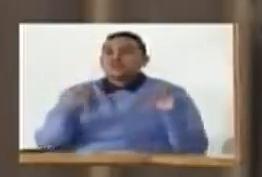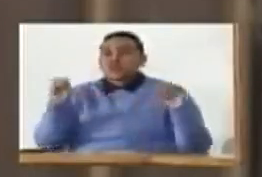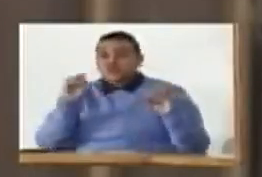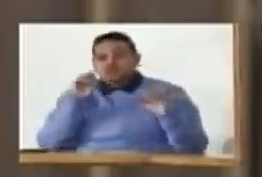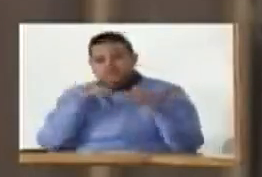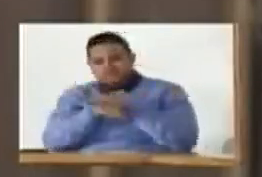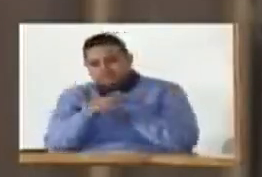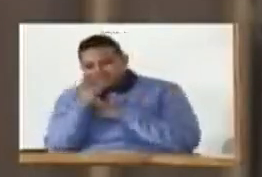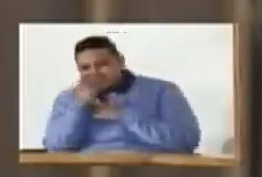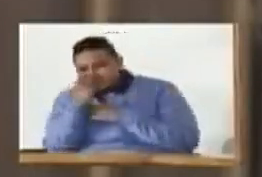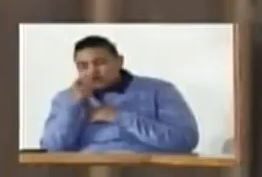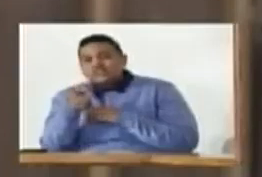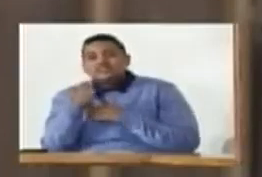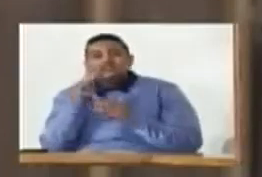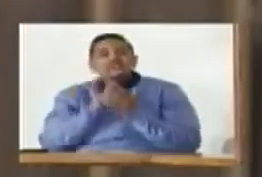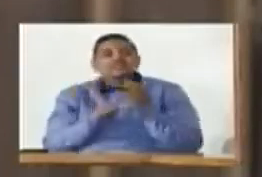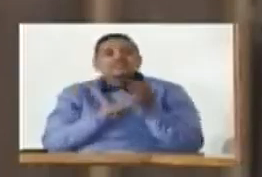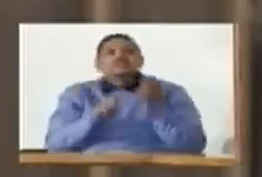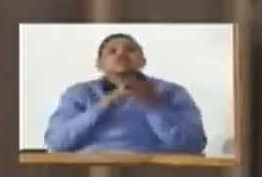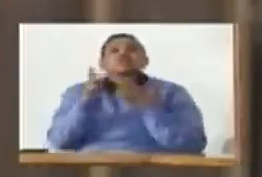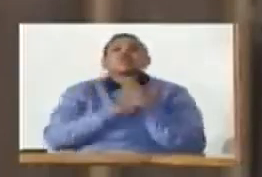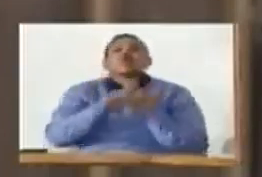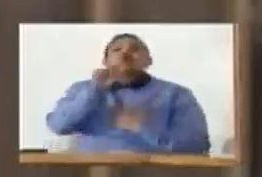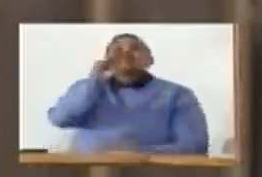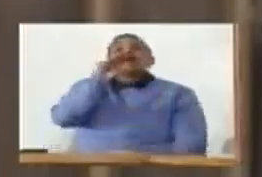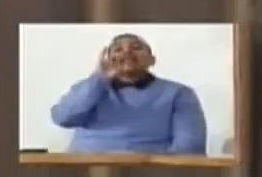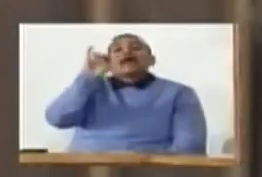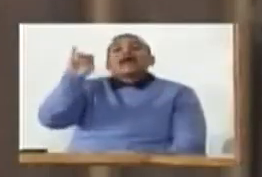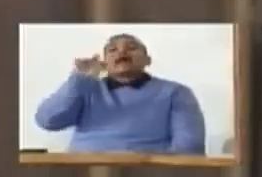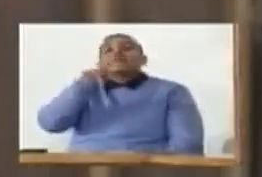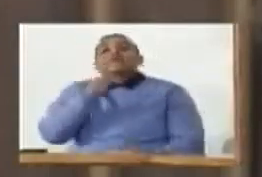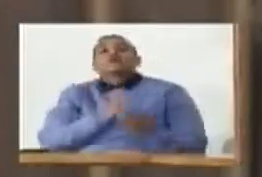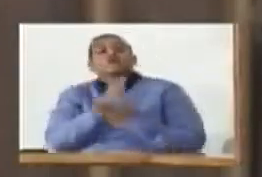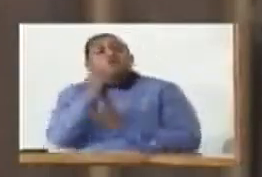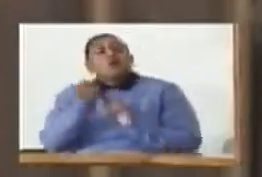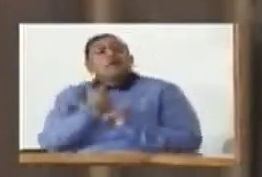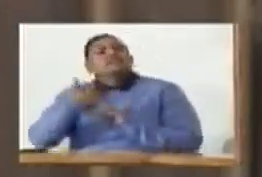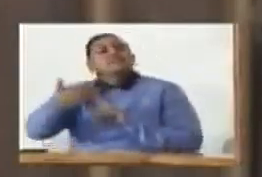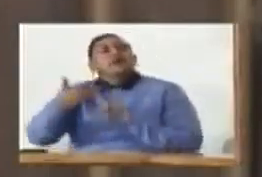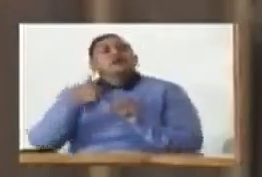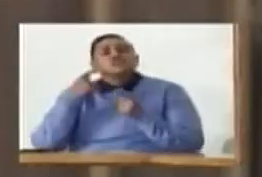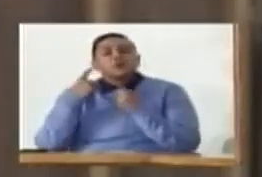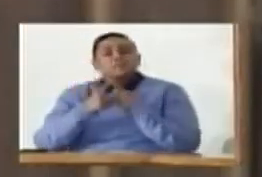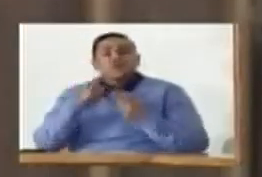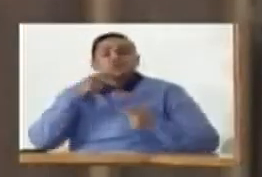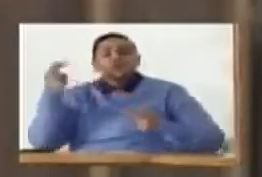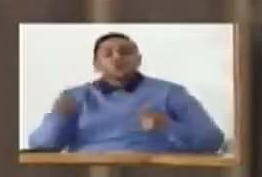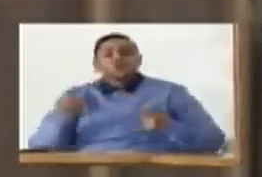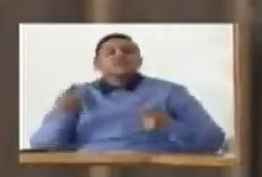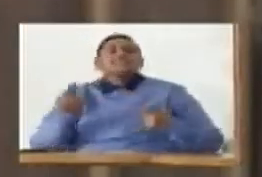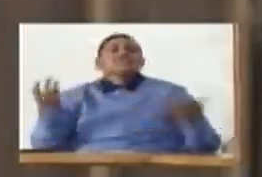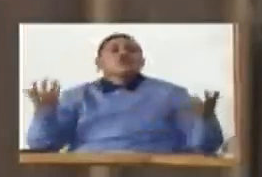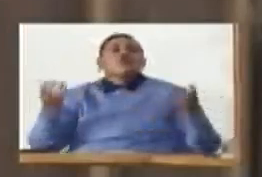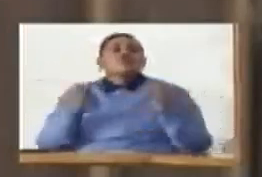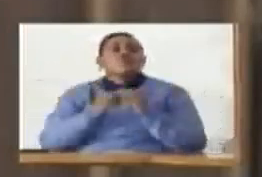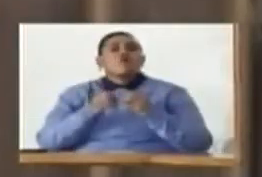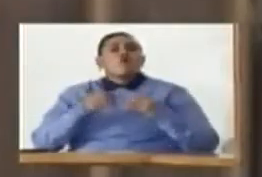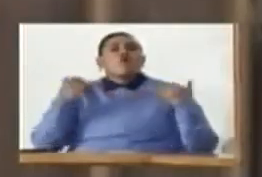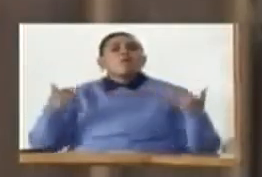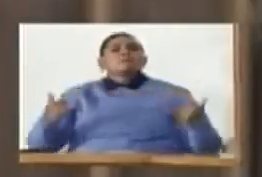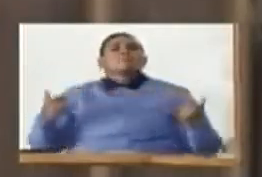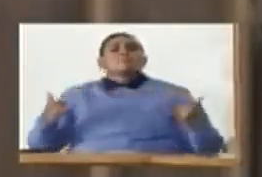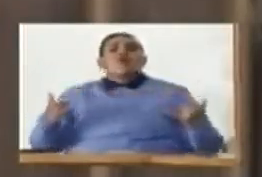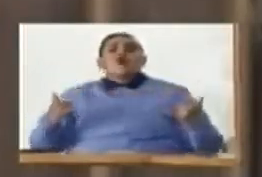non-intrusive inspection program, NIIP, through expansion and utilization of more modern